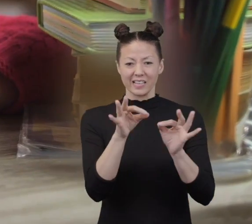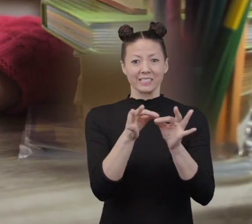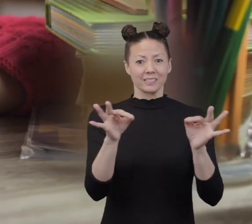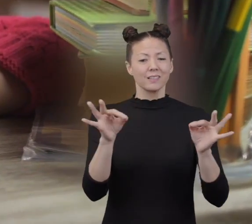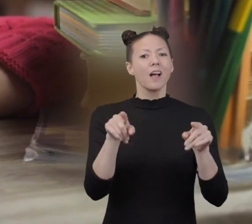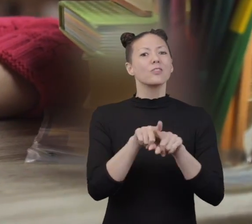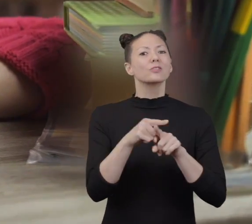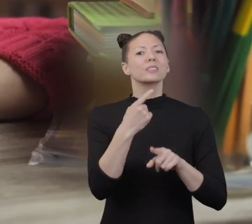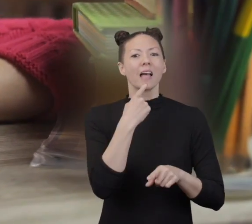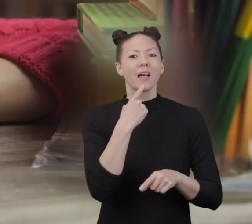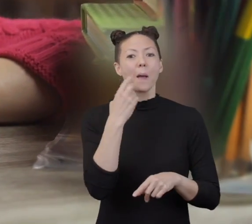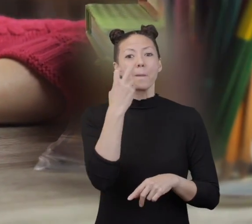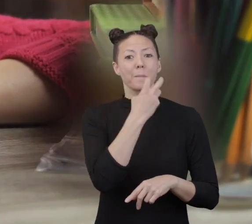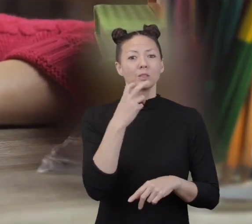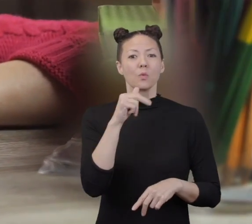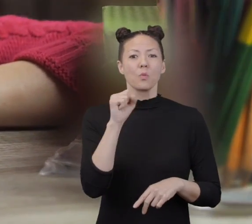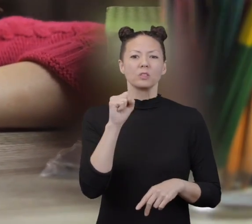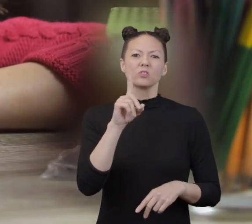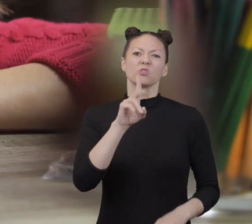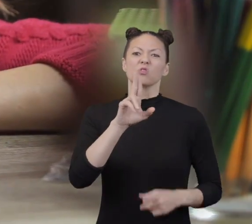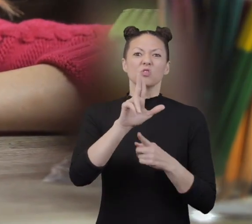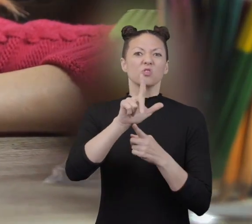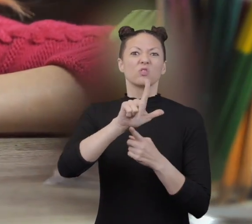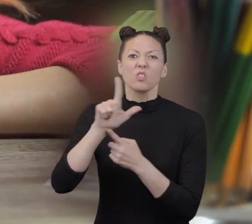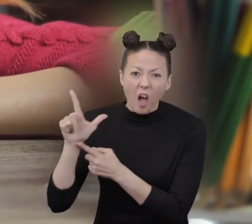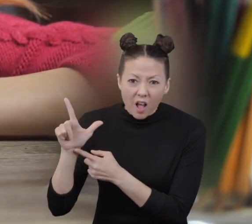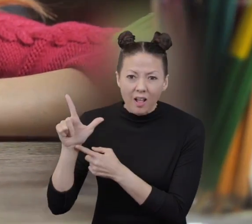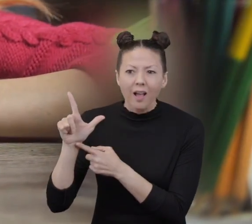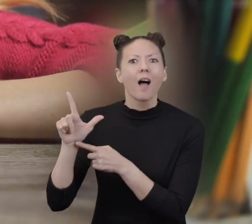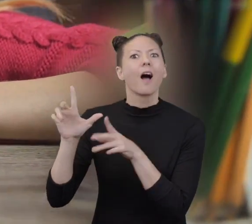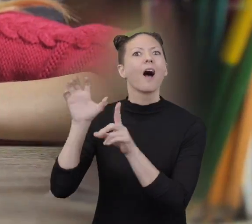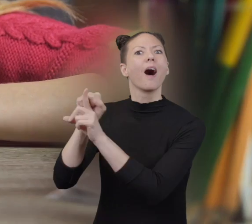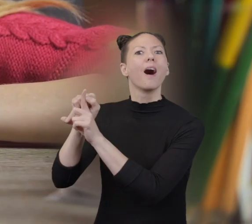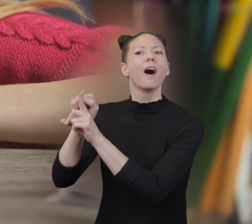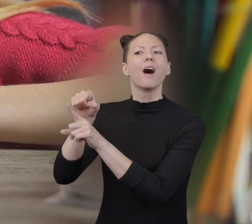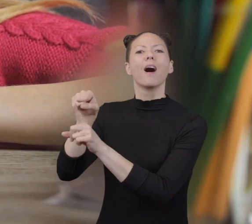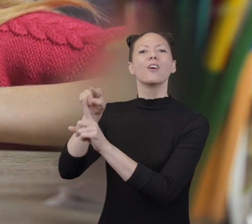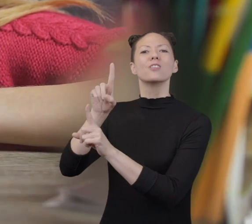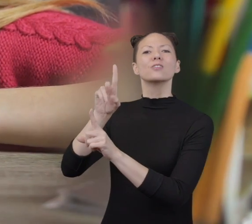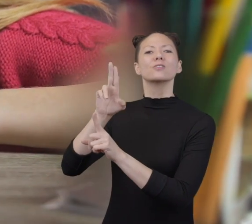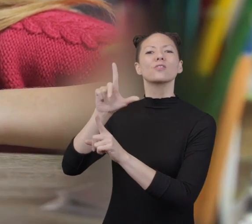sentence also says the speech was as dull as ever.